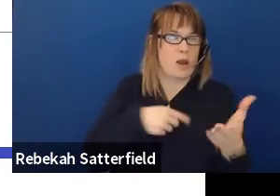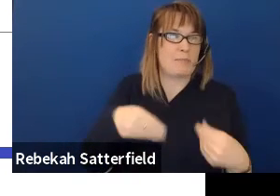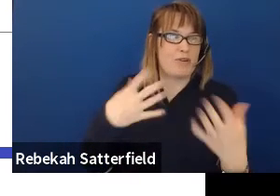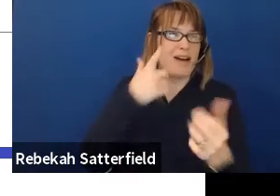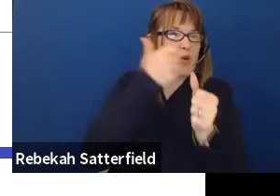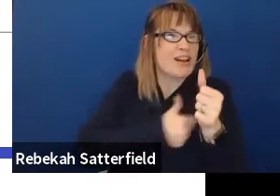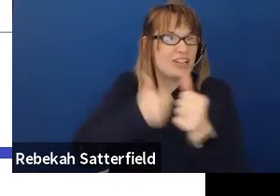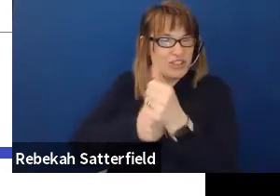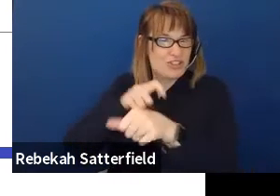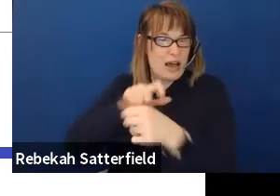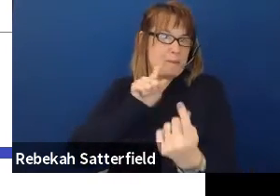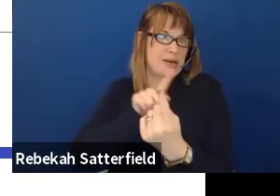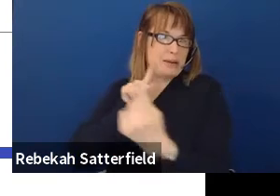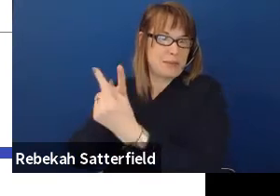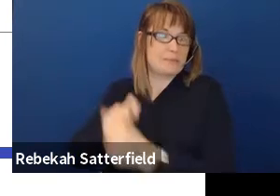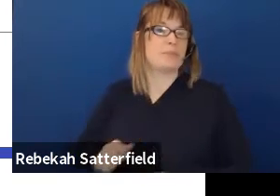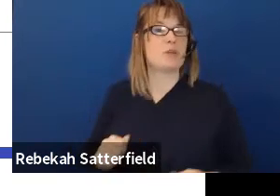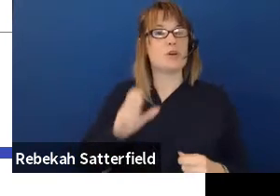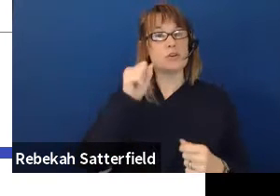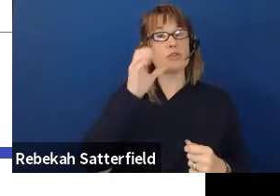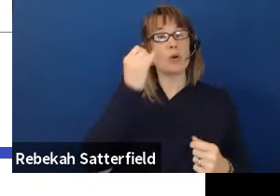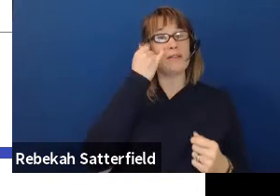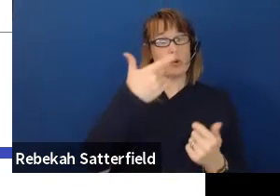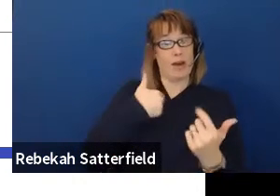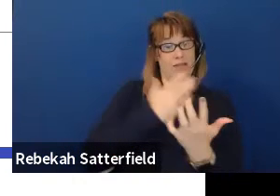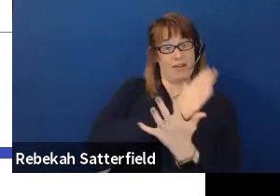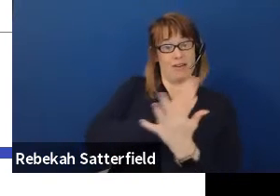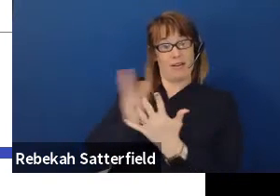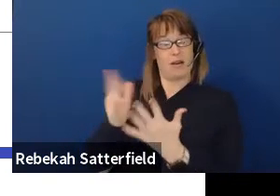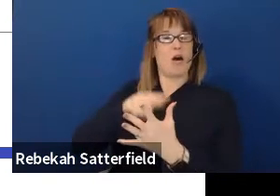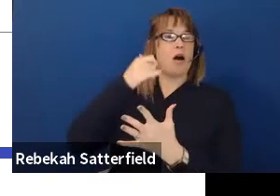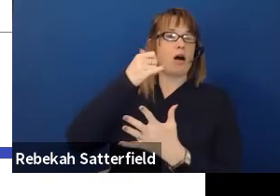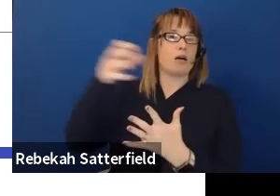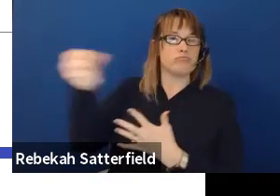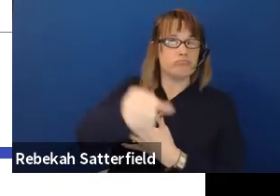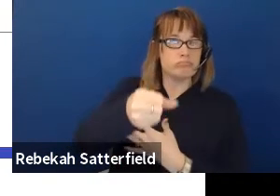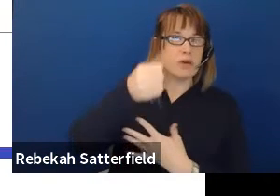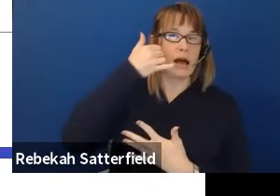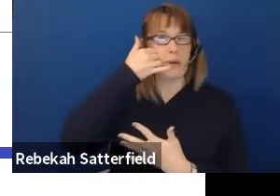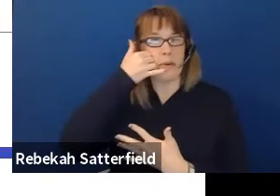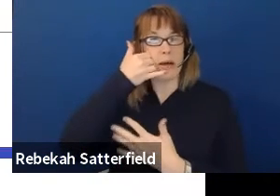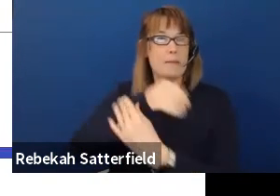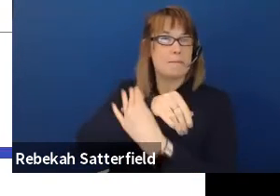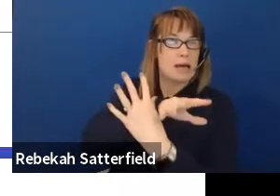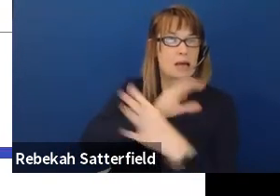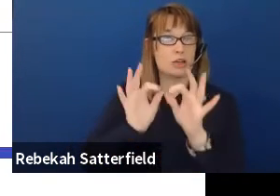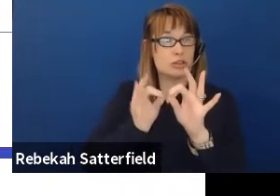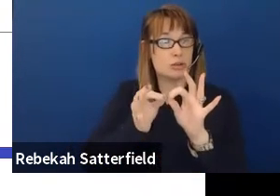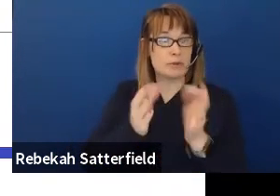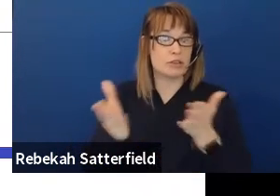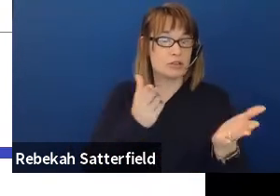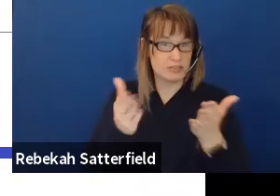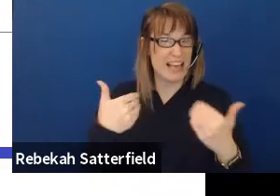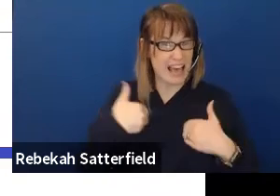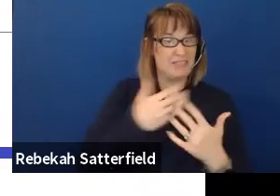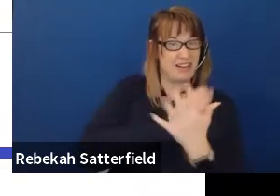a combination of on-site, video remote, over the phone, and translation services, by having these